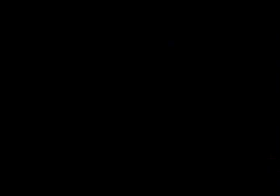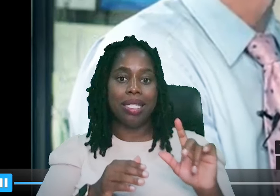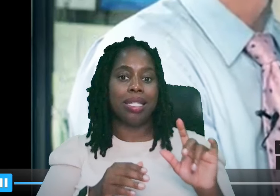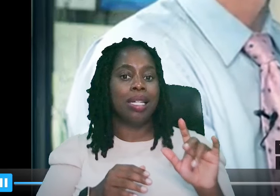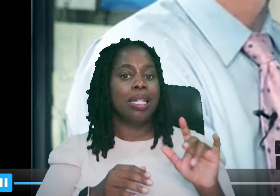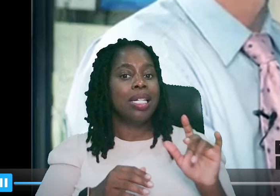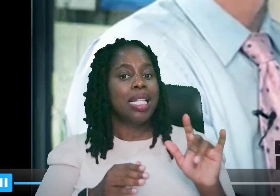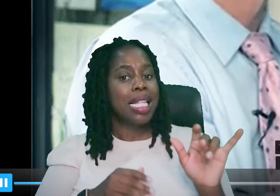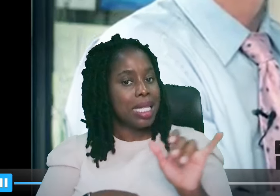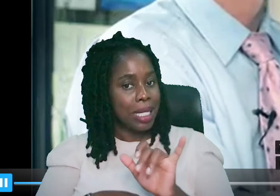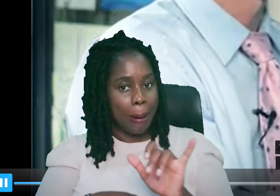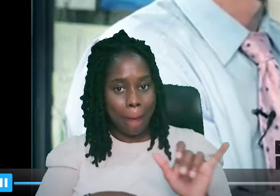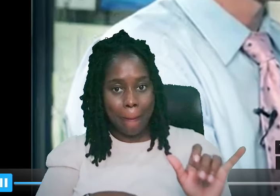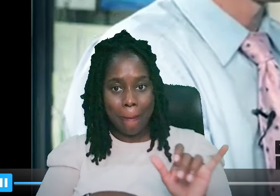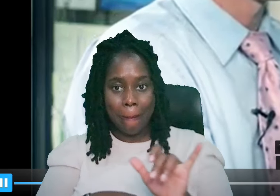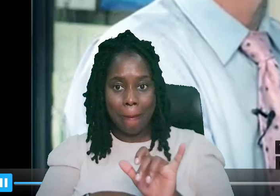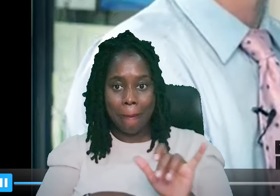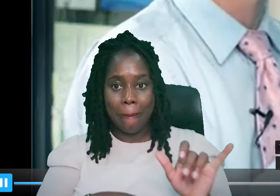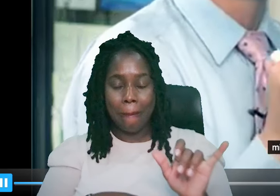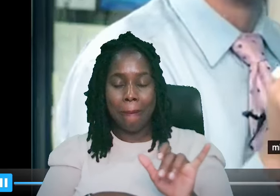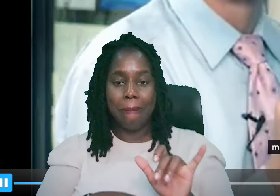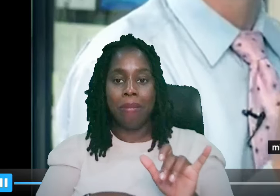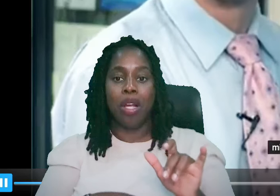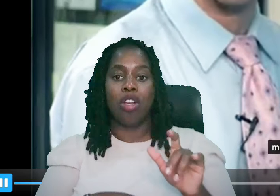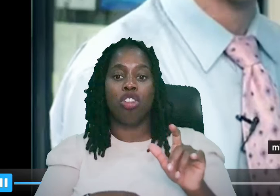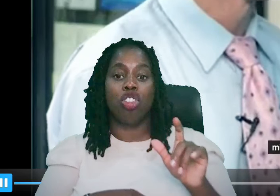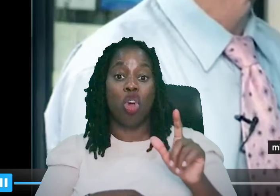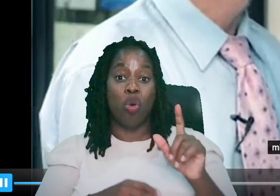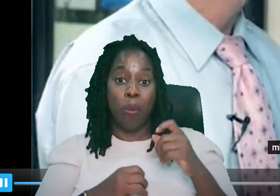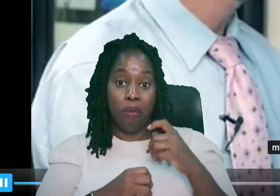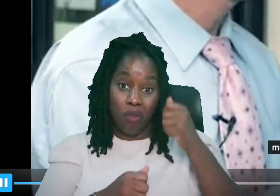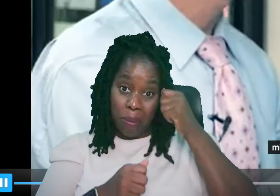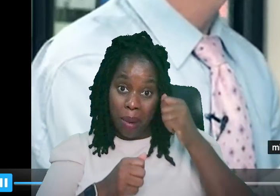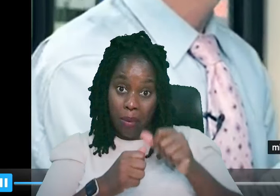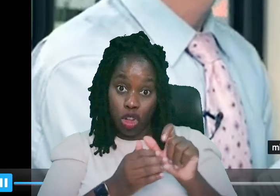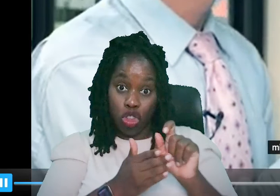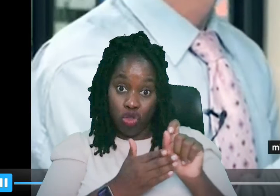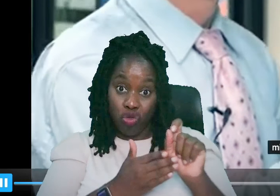the vertex as the middle letter.